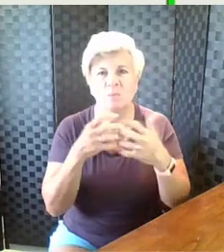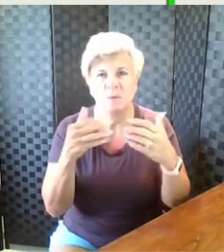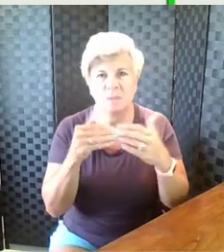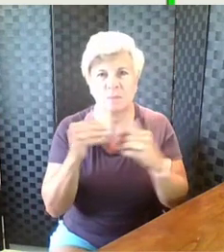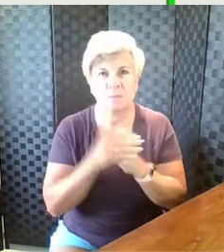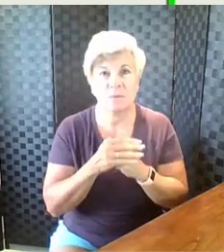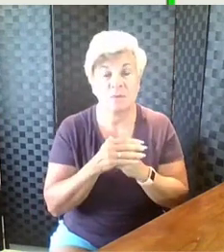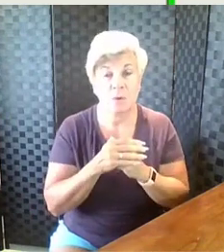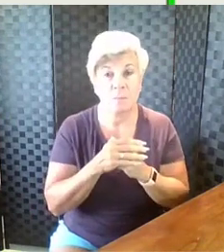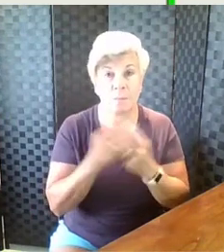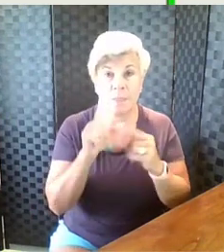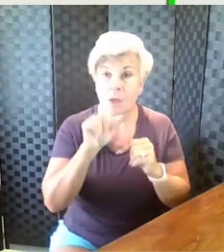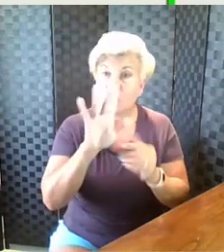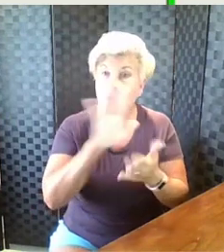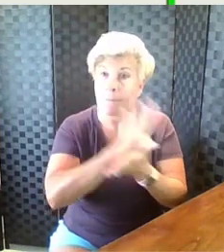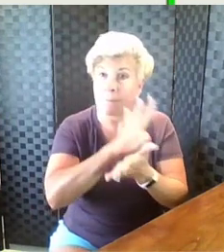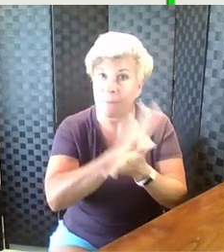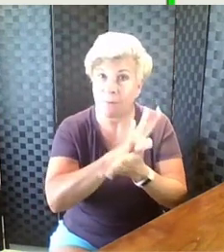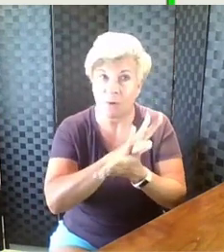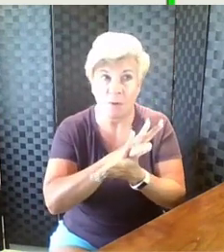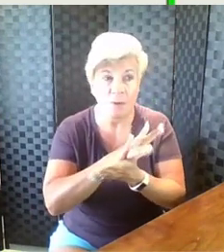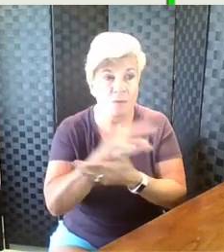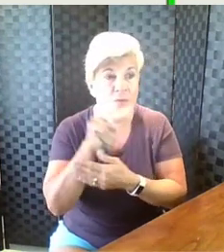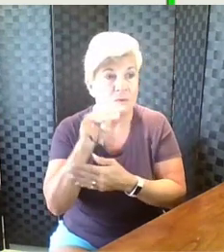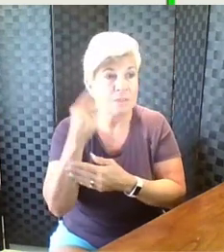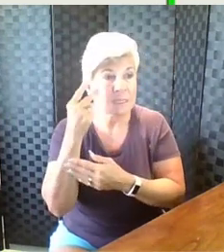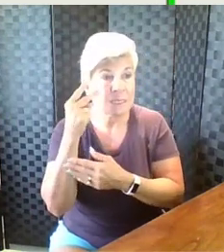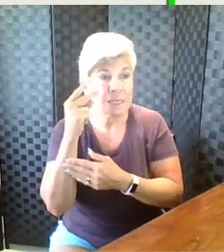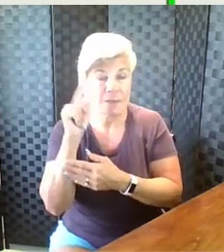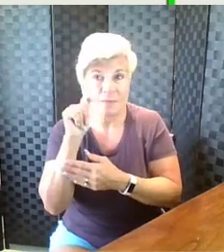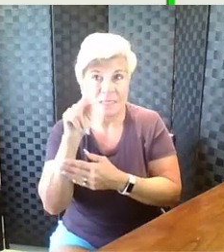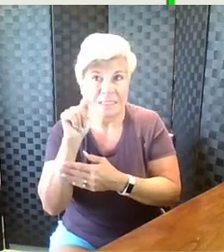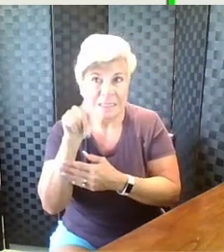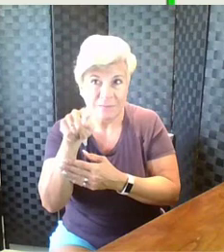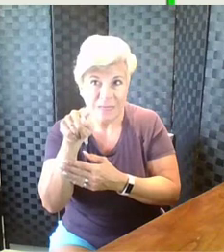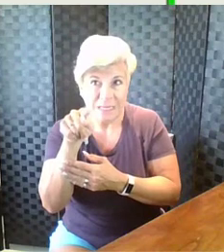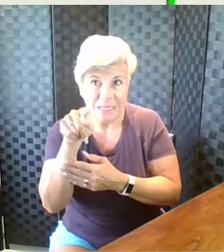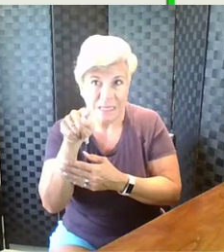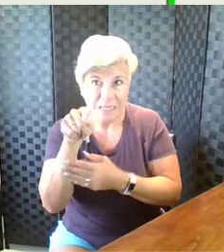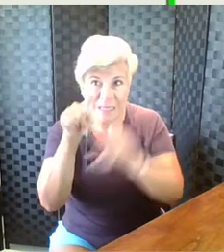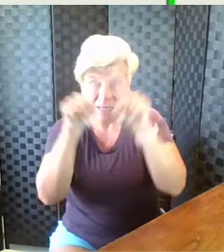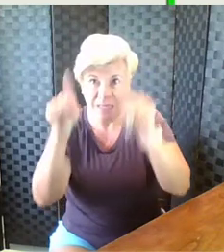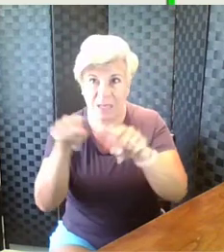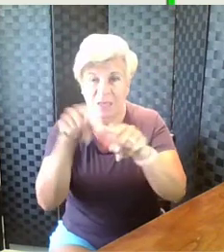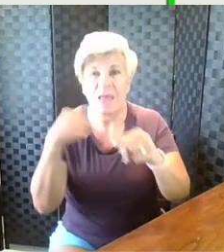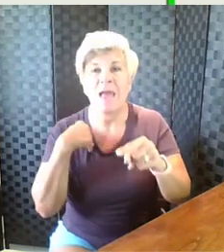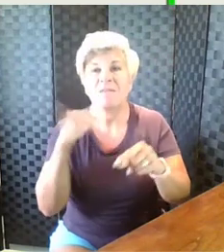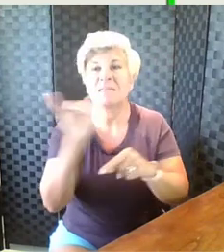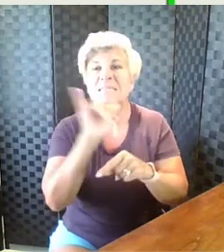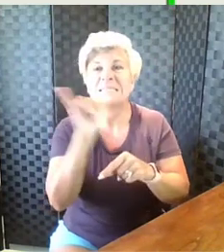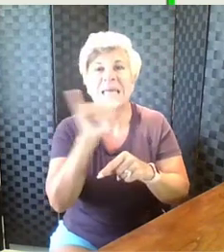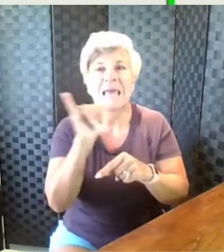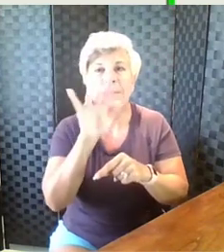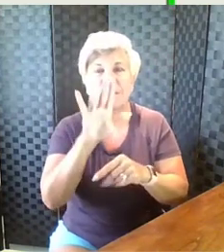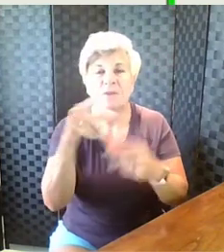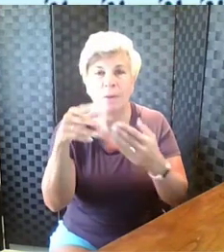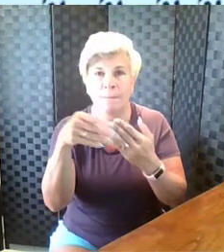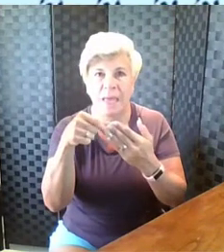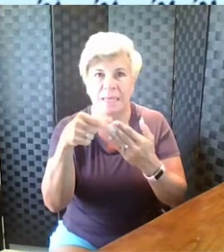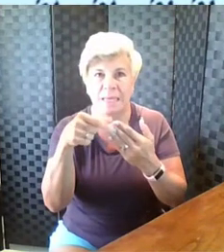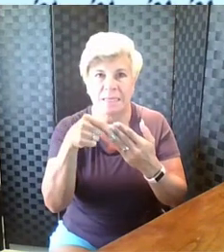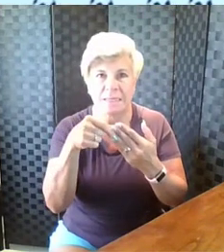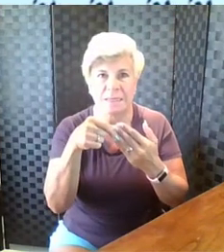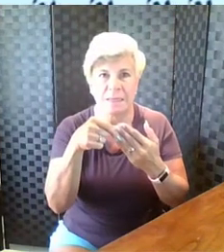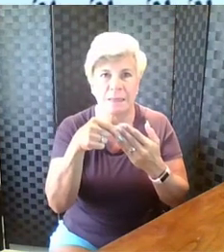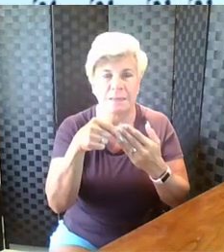this summer, anytime you see on your TV that we have this picture right here, this means you have the same activity in your packet. So on page 1,